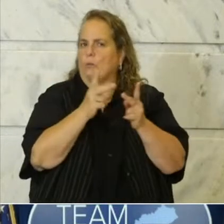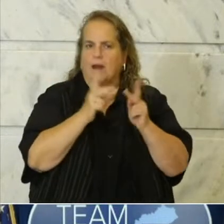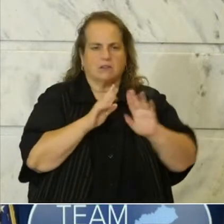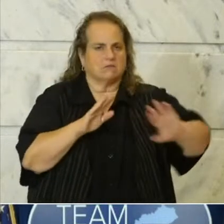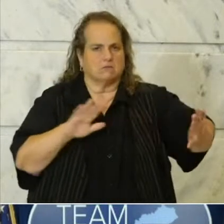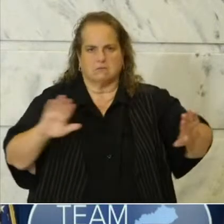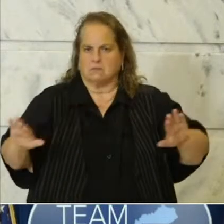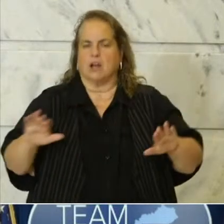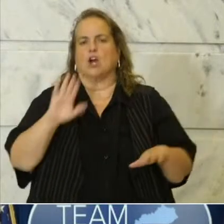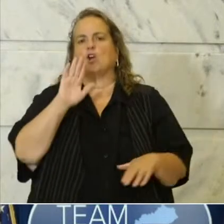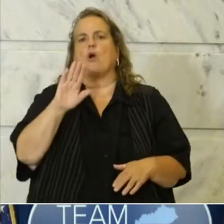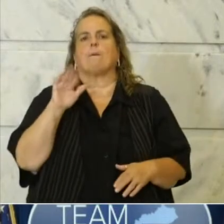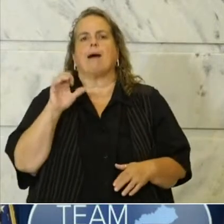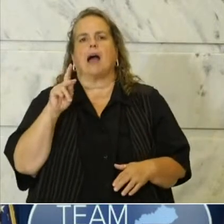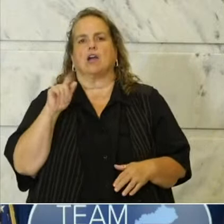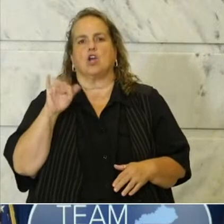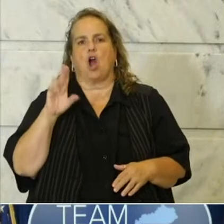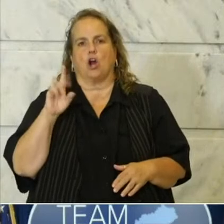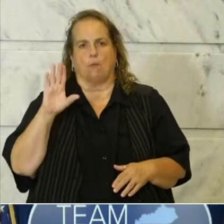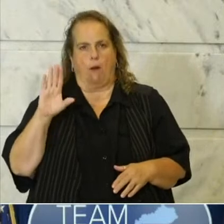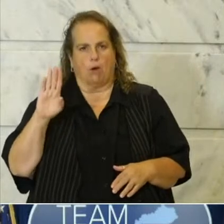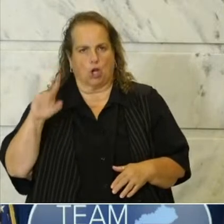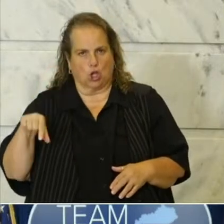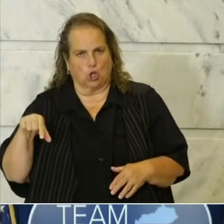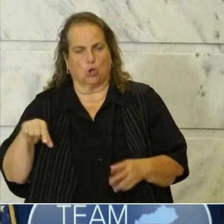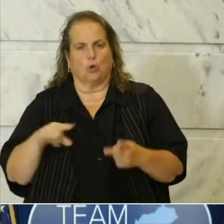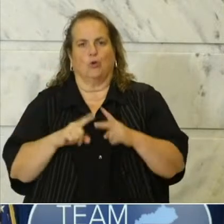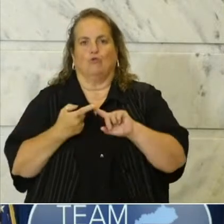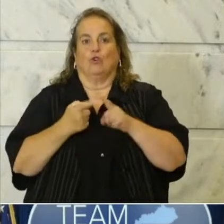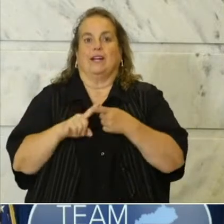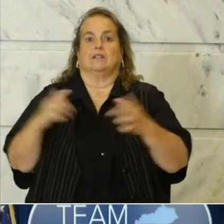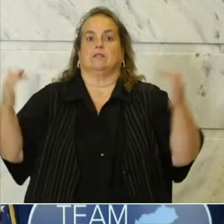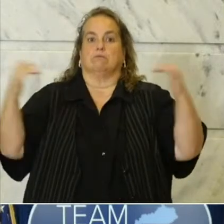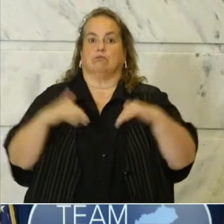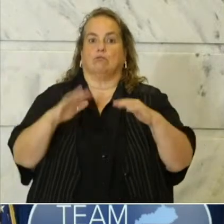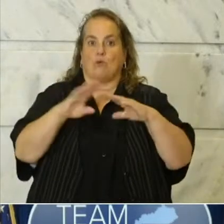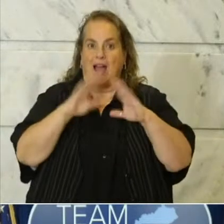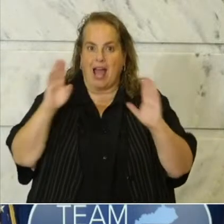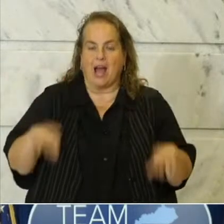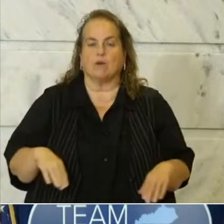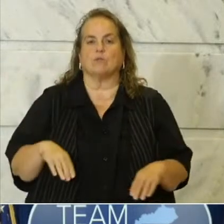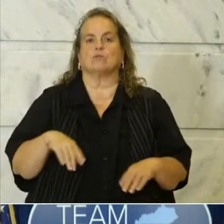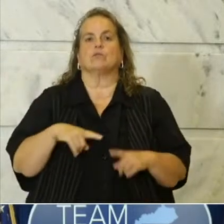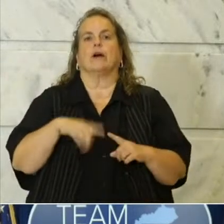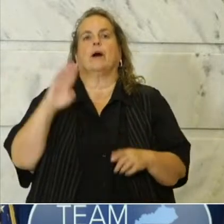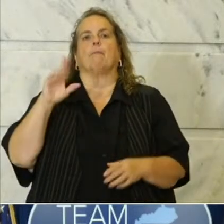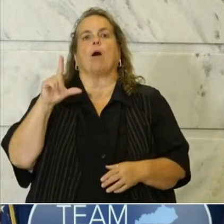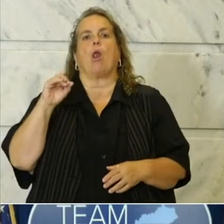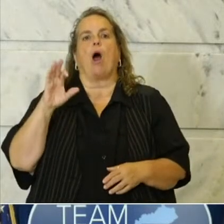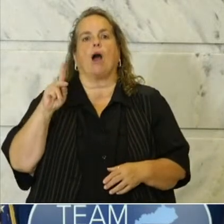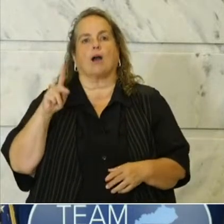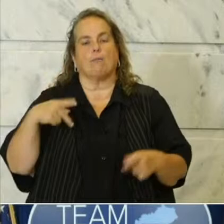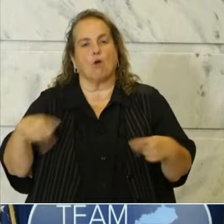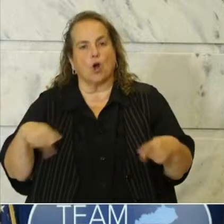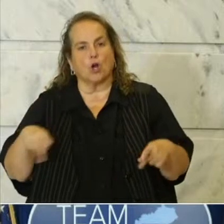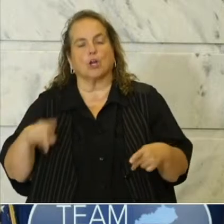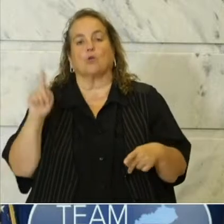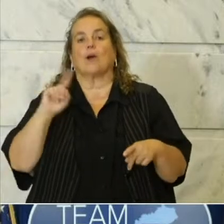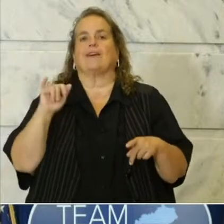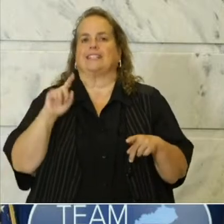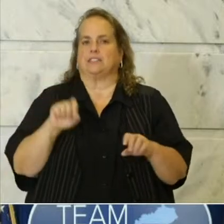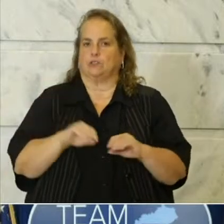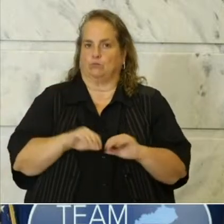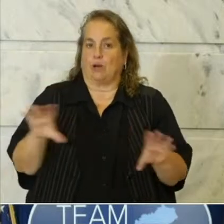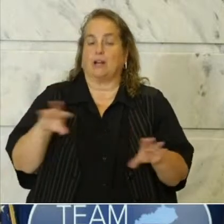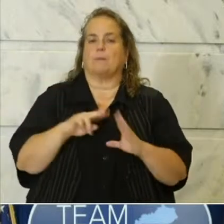This is your backyard barbecue. This is having friends over to your house. This is your block party. It's where it's spreading, and that